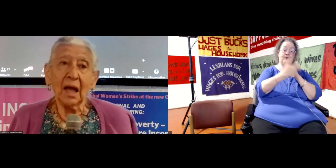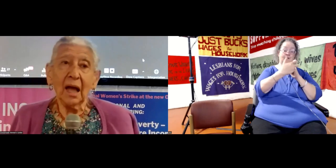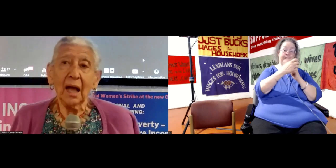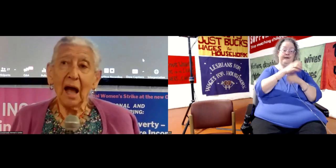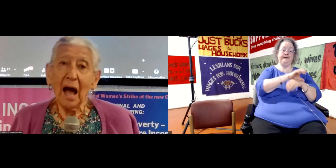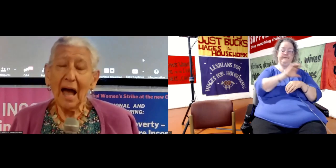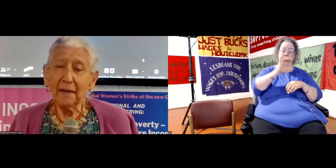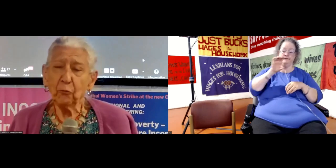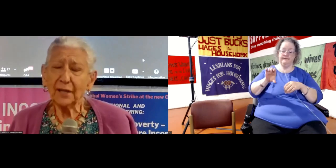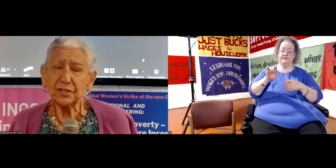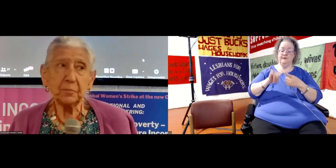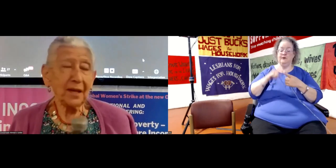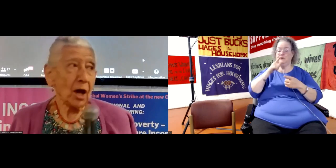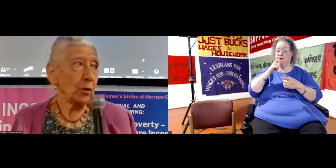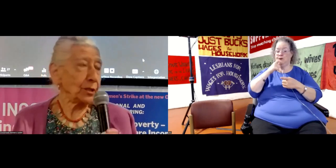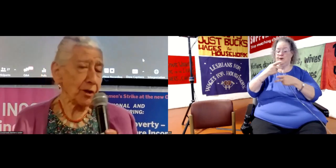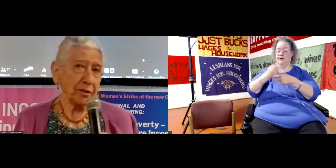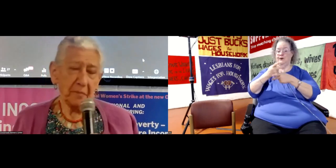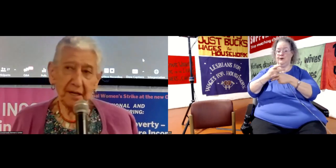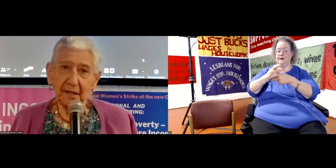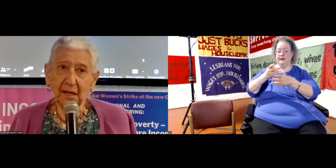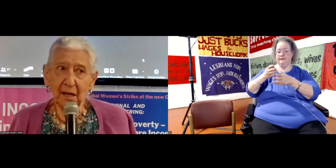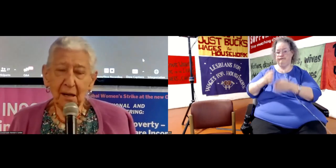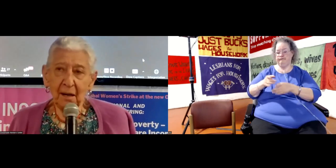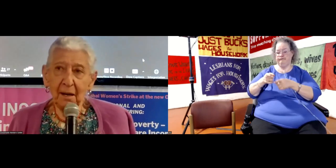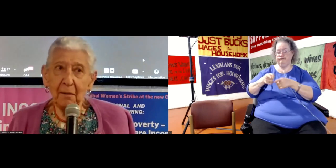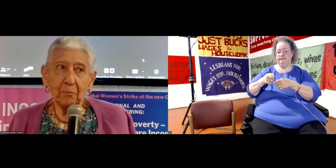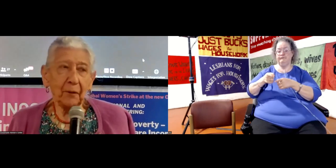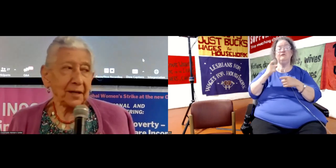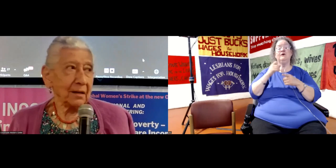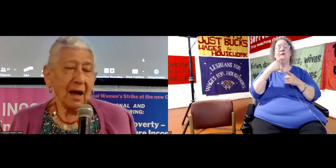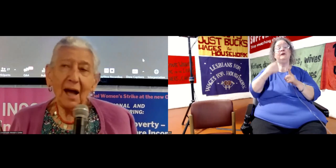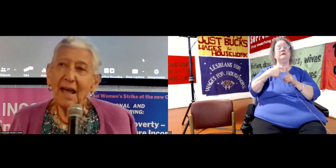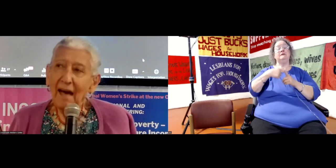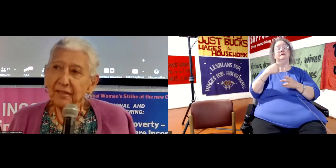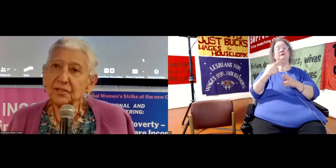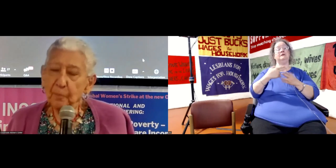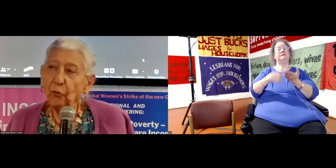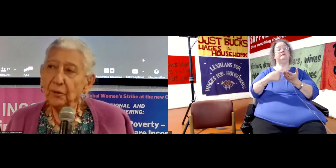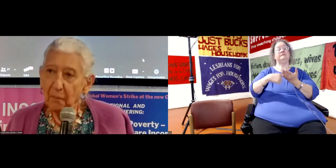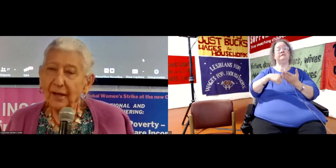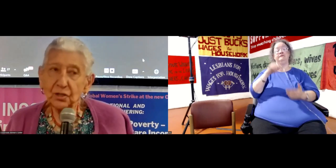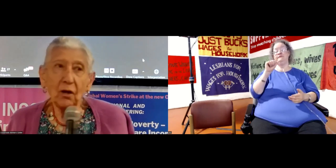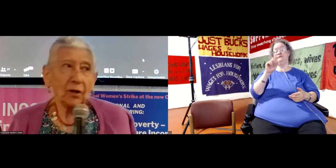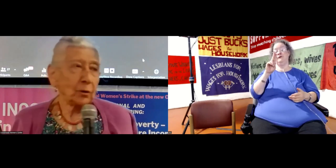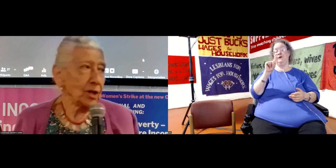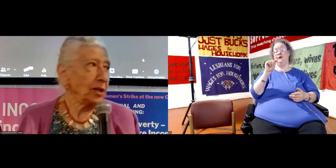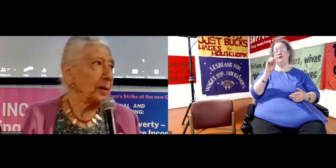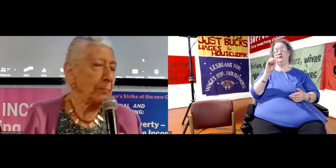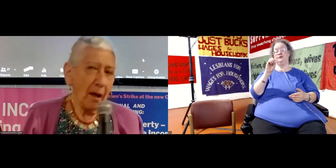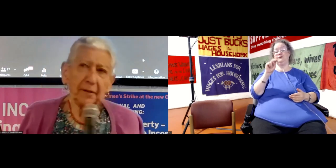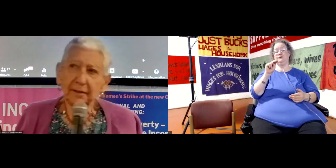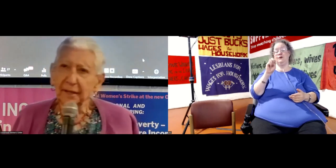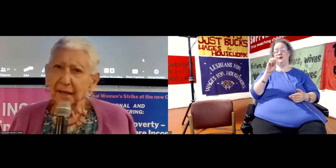I want to speak on autonomy, but I haven't spoken much on